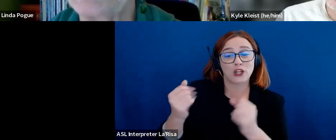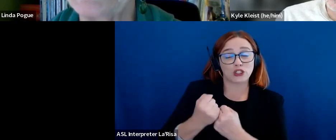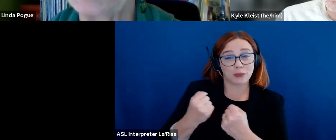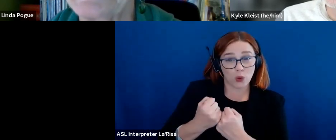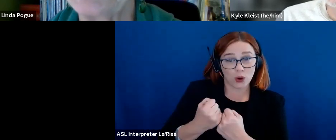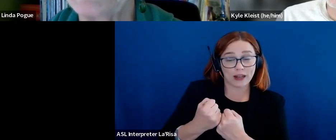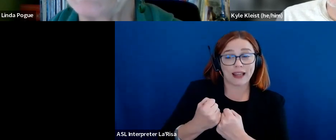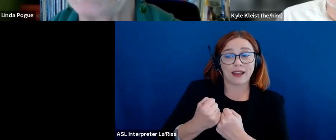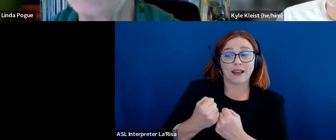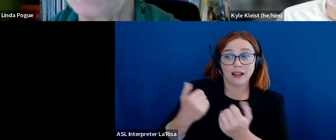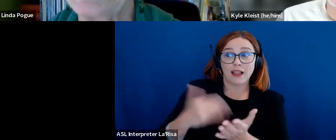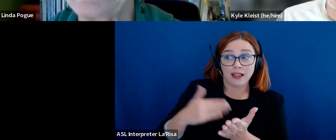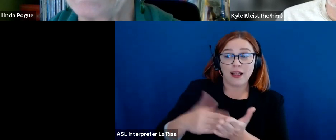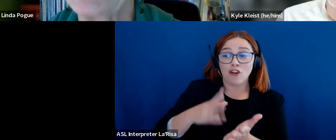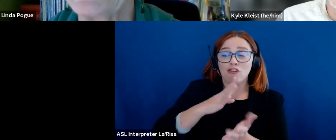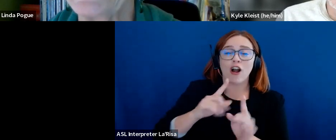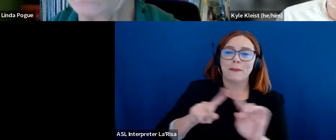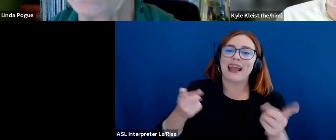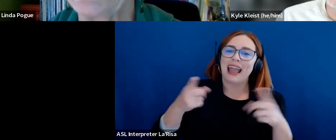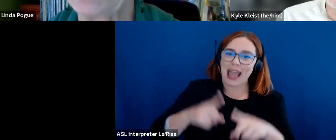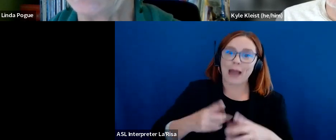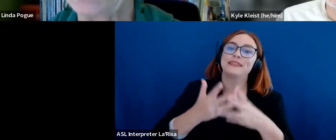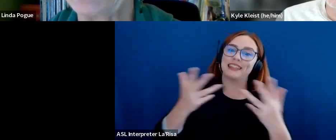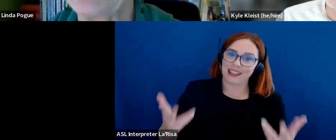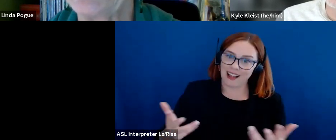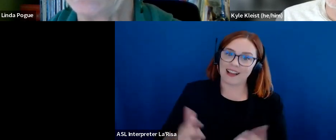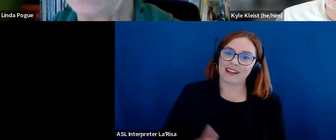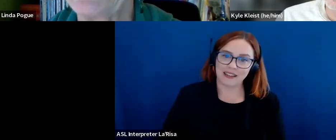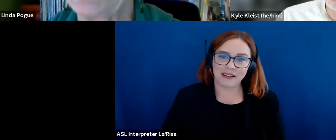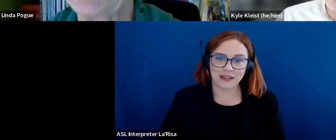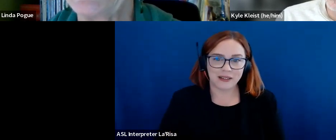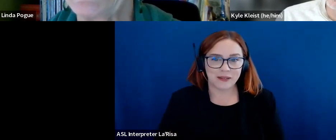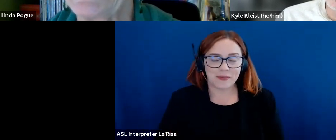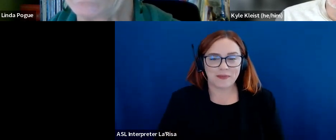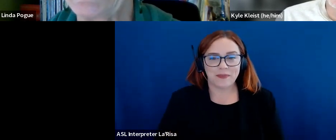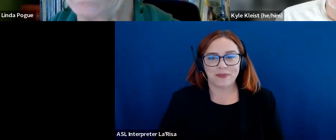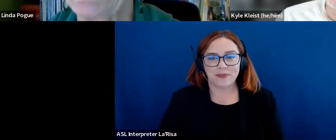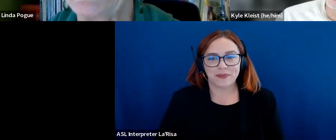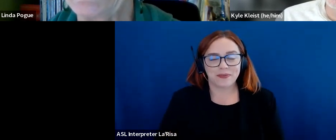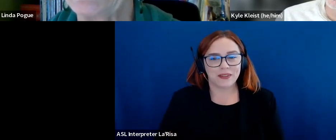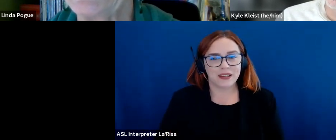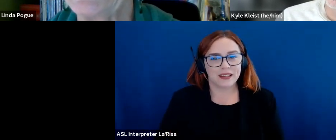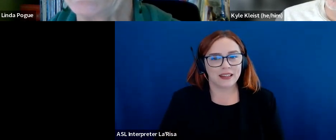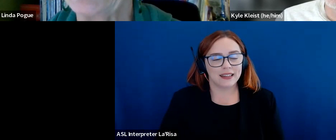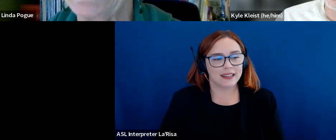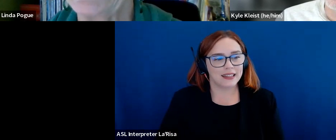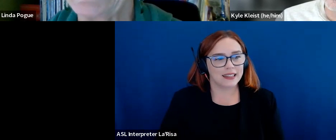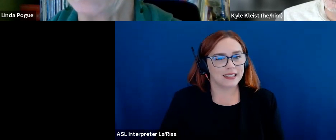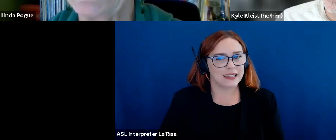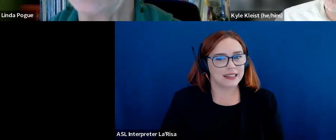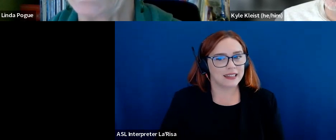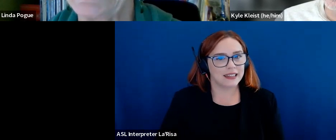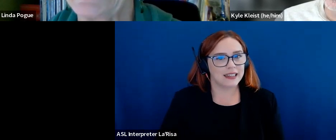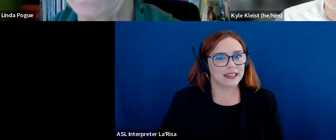I loved going to Nick. I'll say as much as we're doing virtual, I did love going to the Nickel in